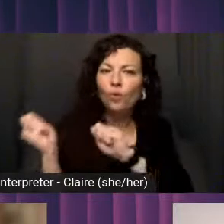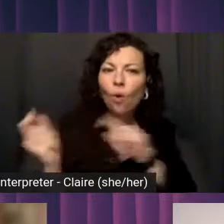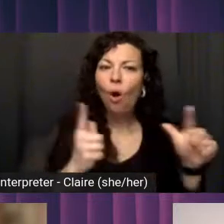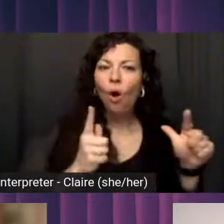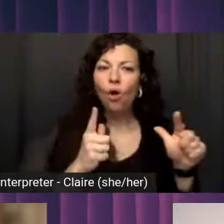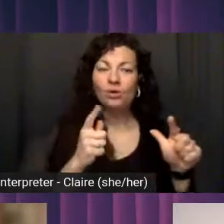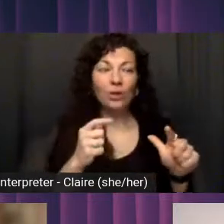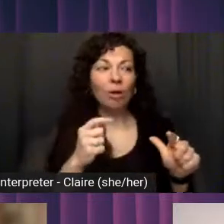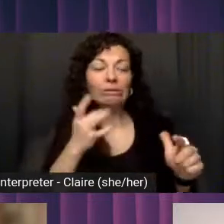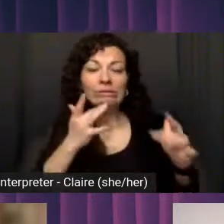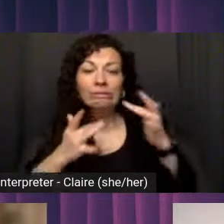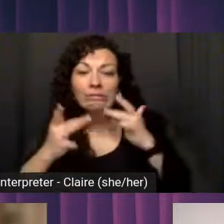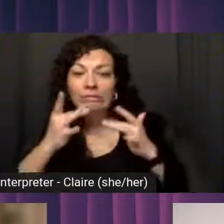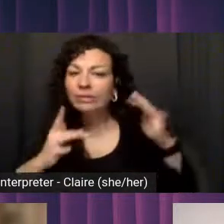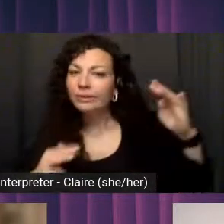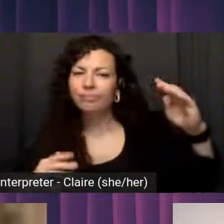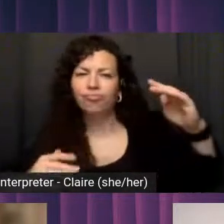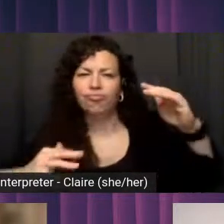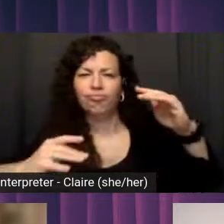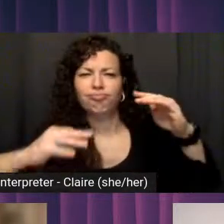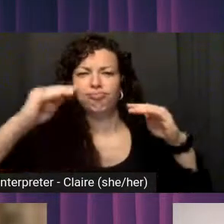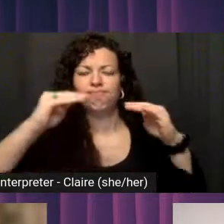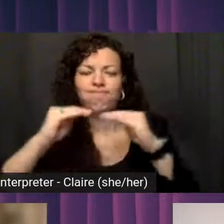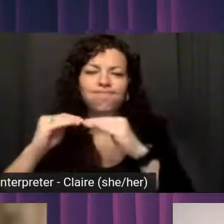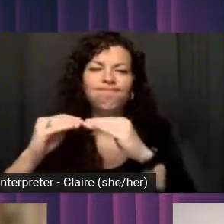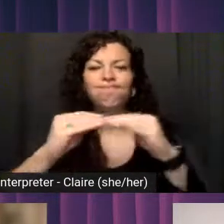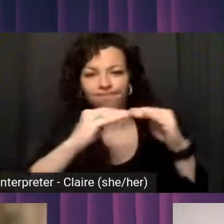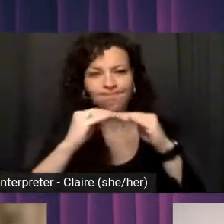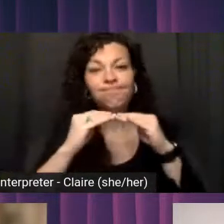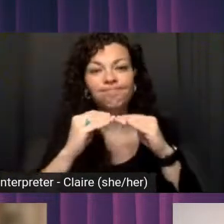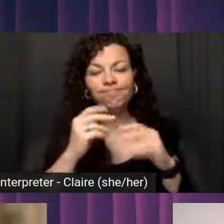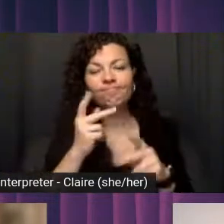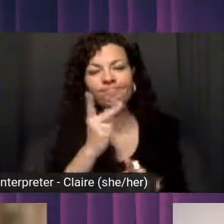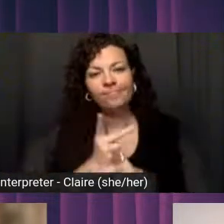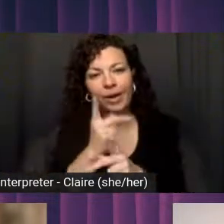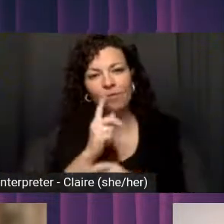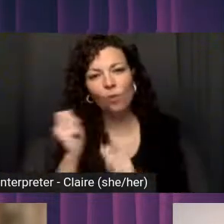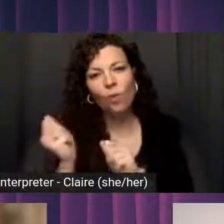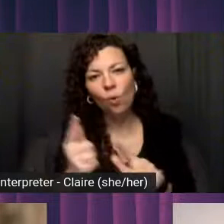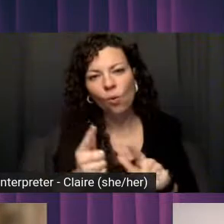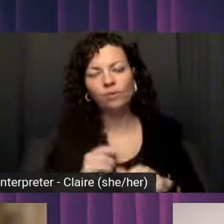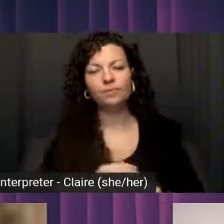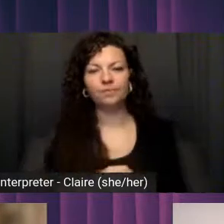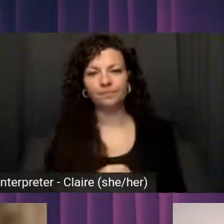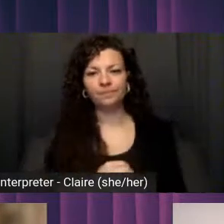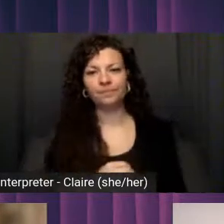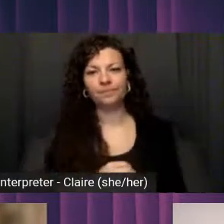care to everyone. And it's a place where people work and they're really passionate